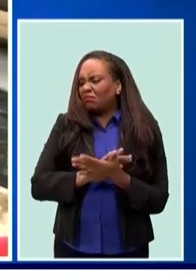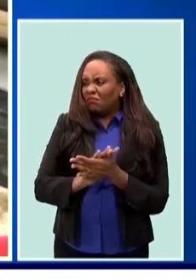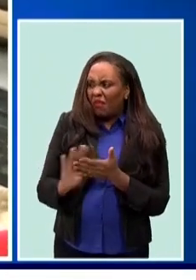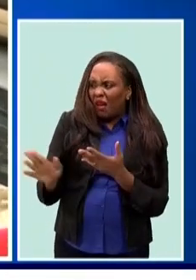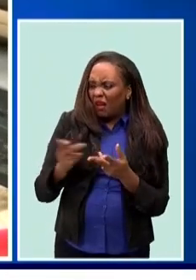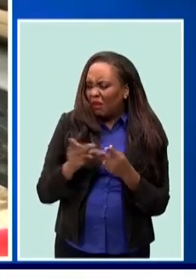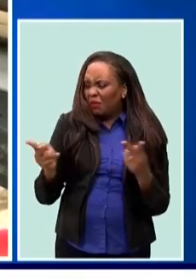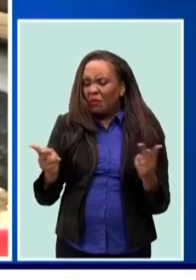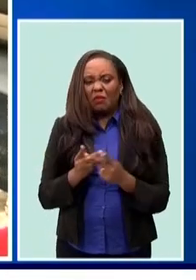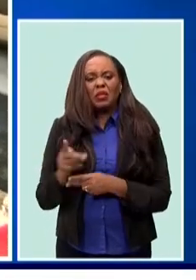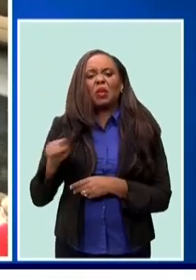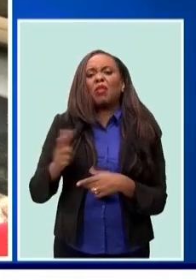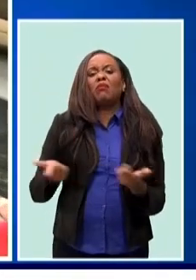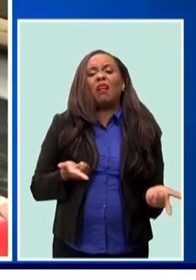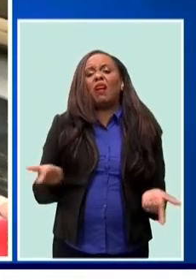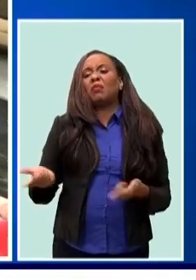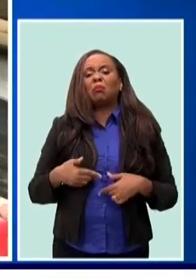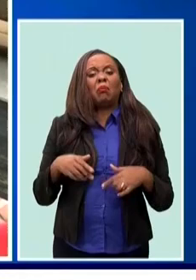ever lime in.